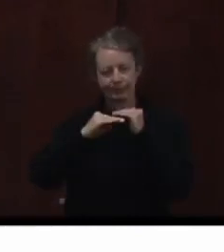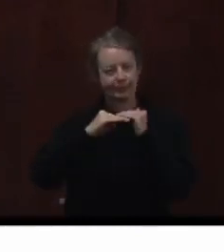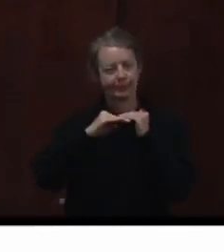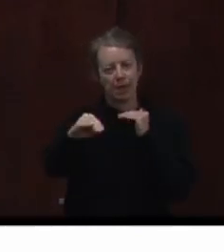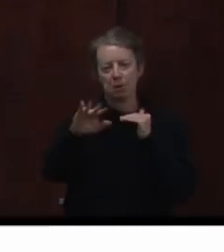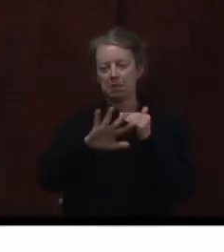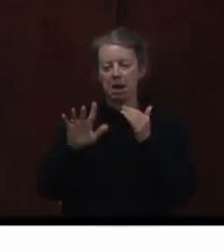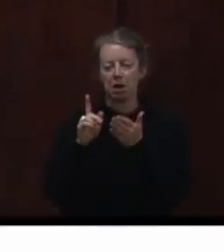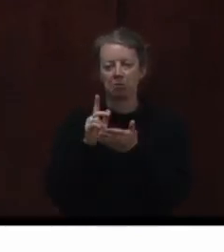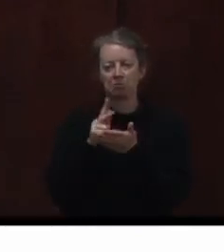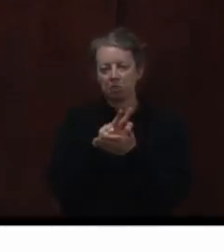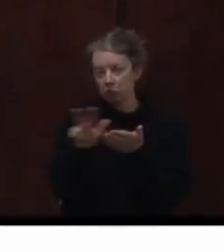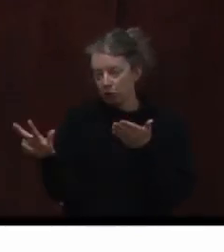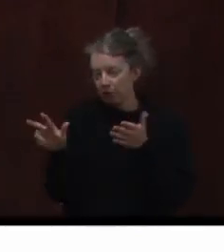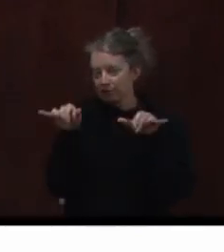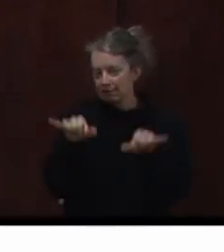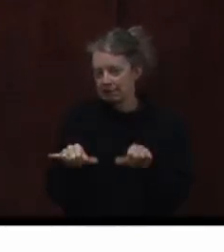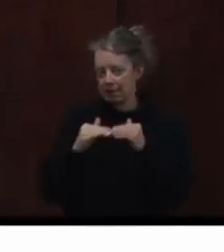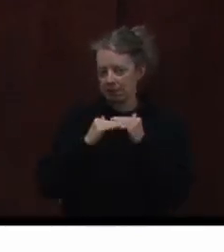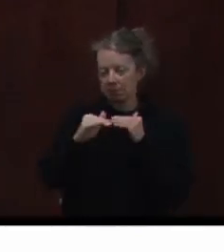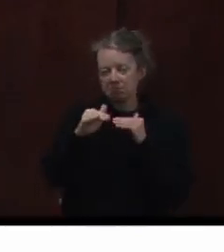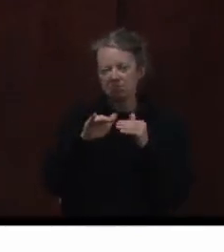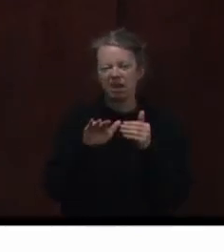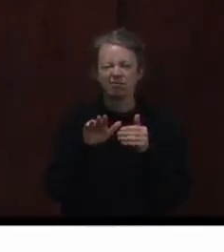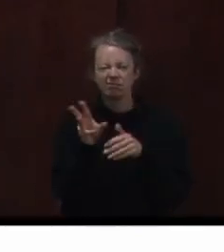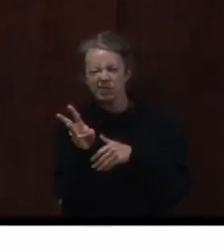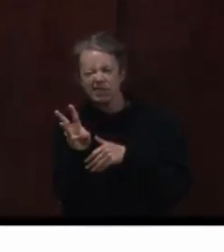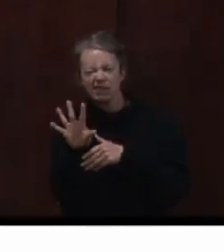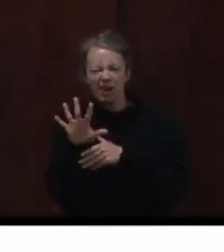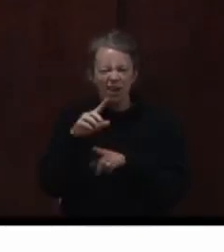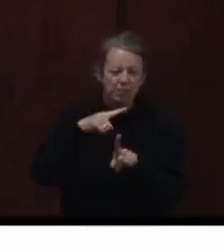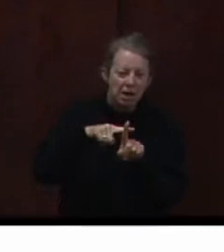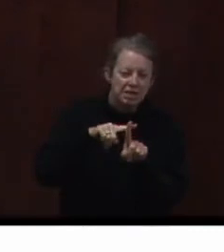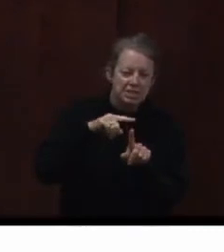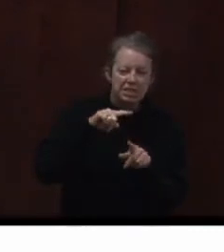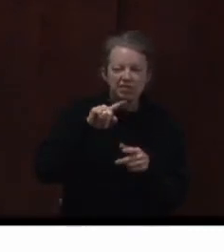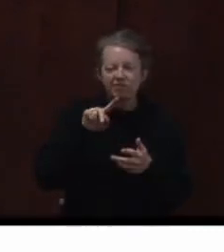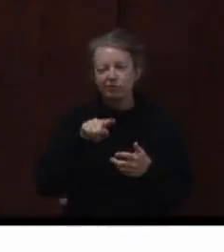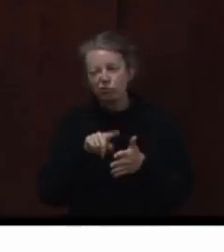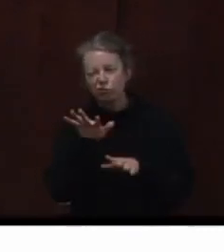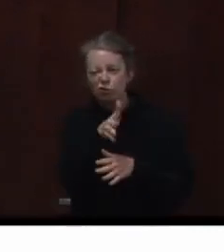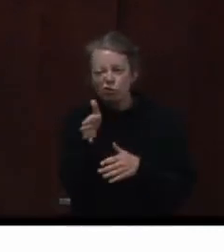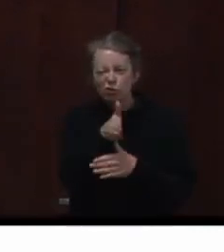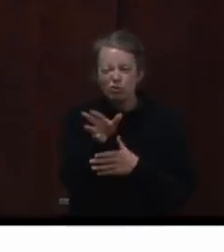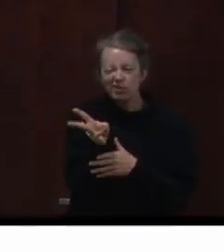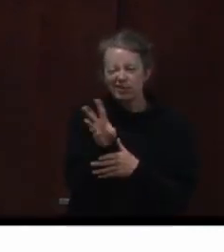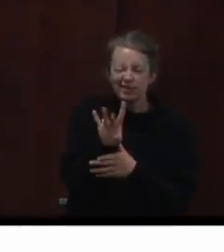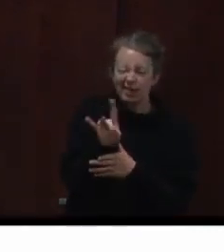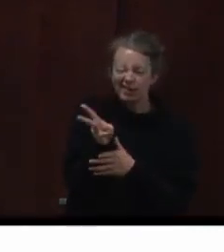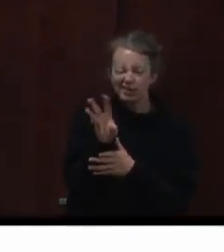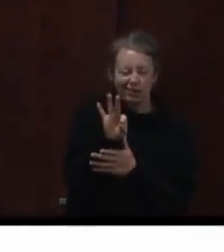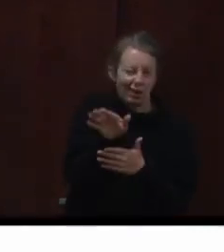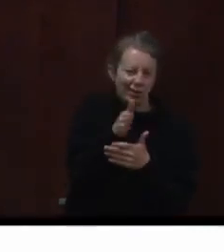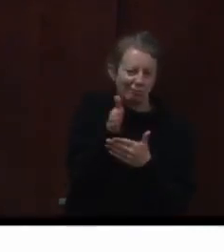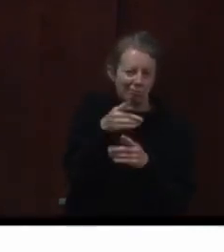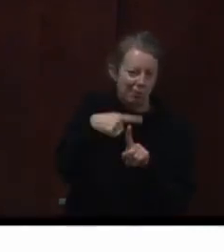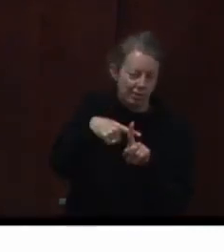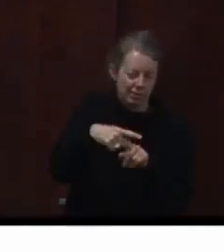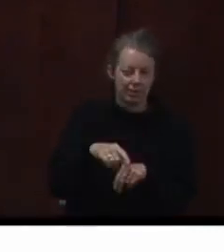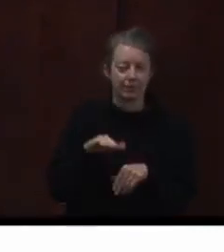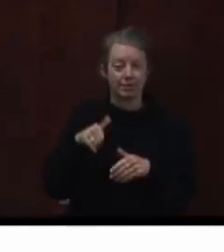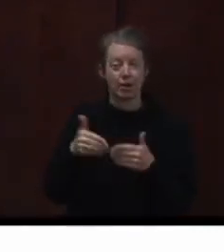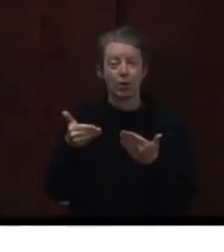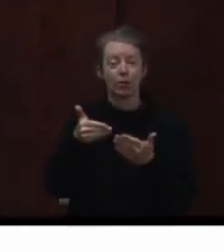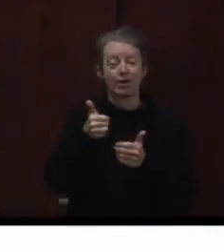fluctuating around 65 to about 68 or 69. Our new cases per 100,000